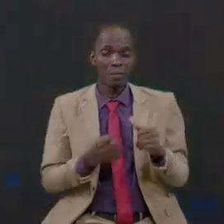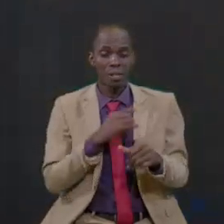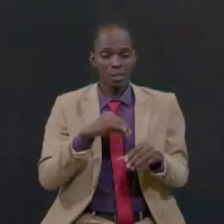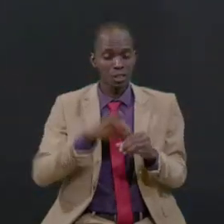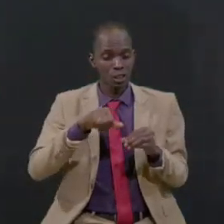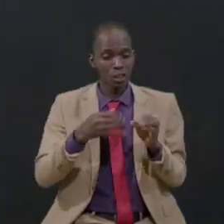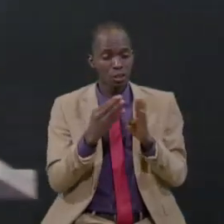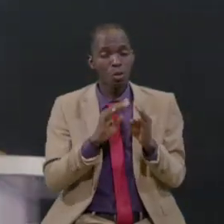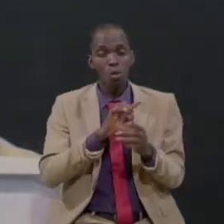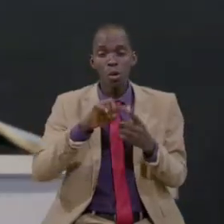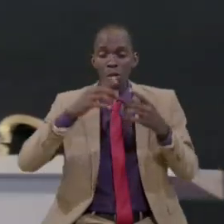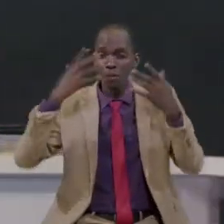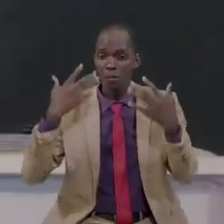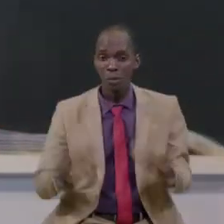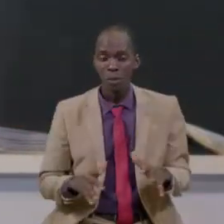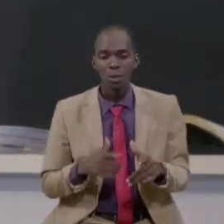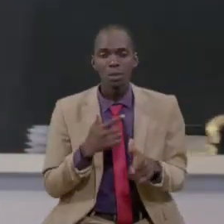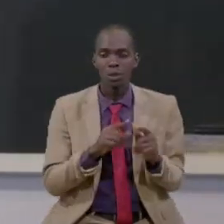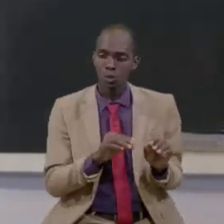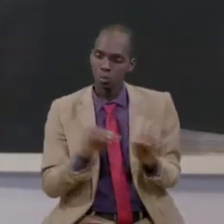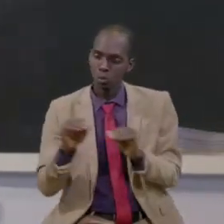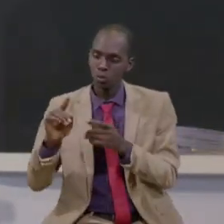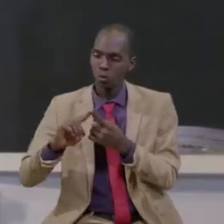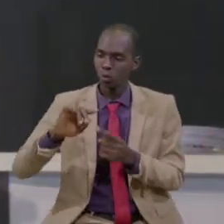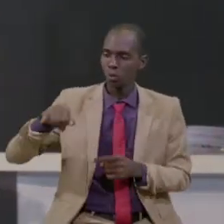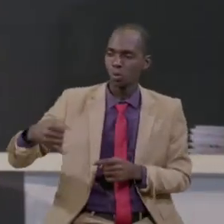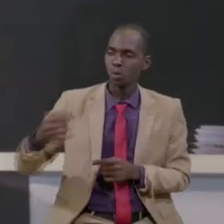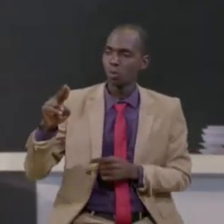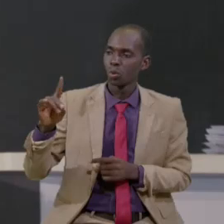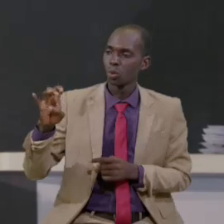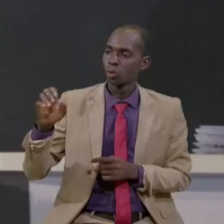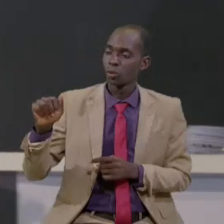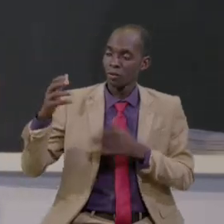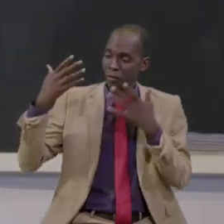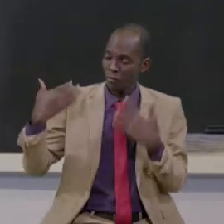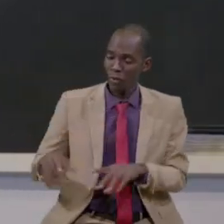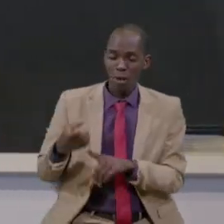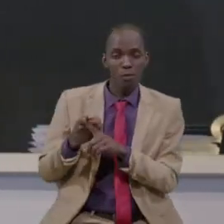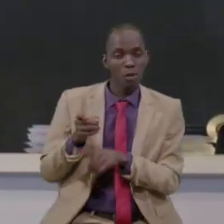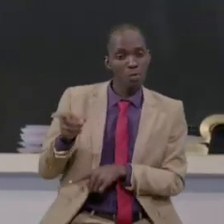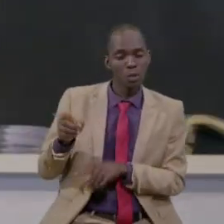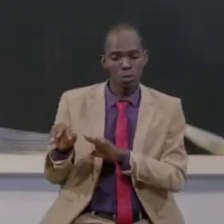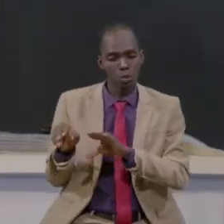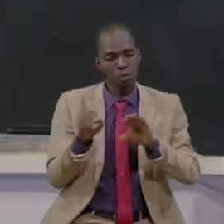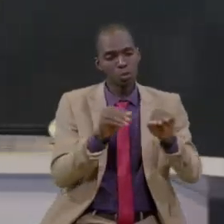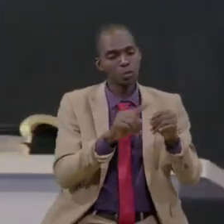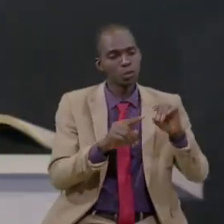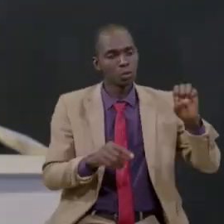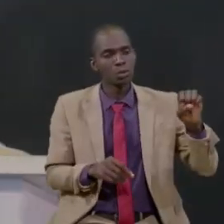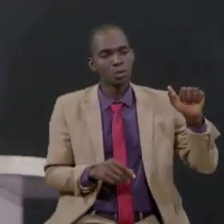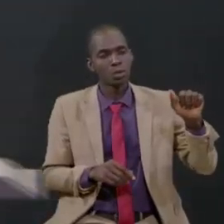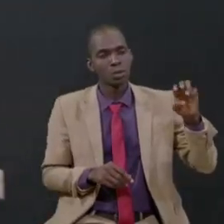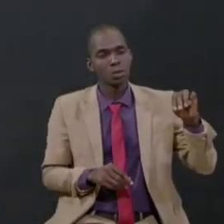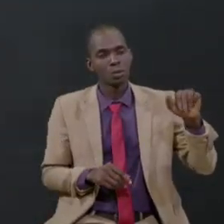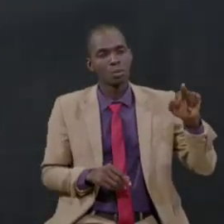go to Judea, and when you finish there, you go to Samaria, and when you finish there, you get to the